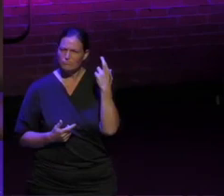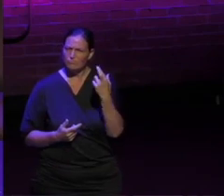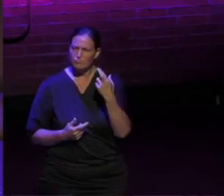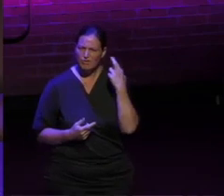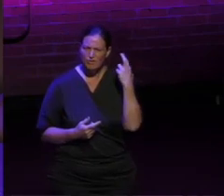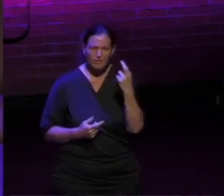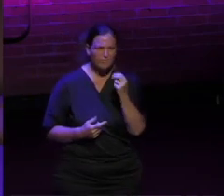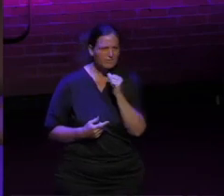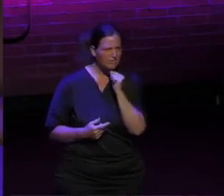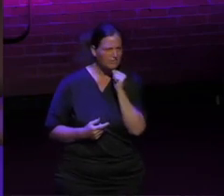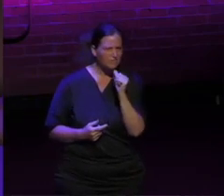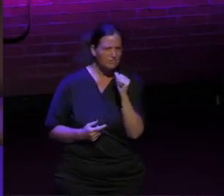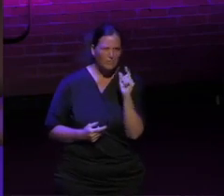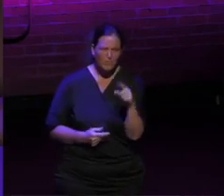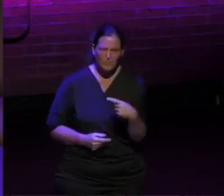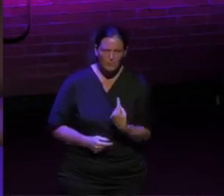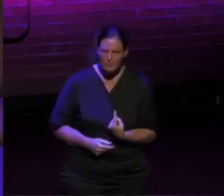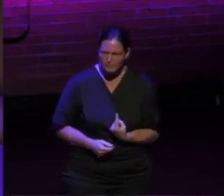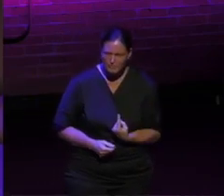realize we're not